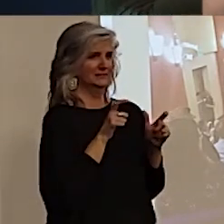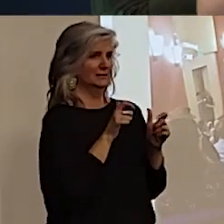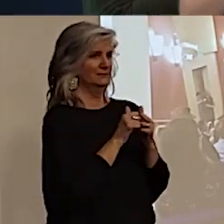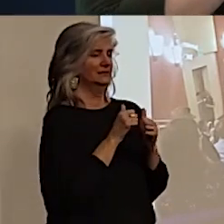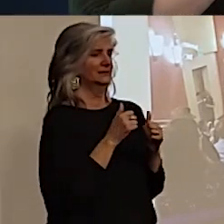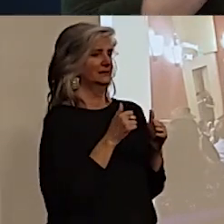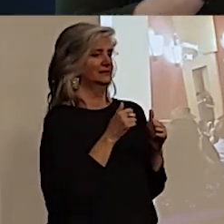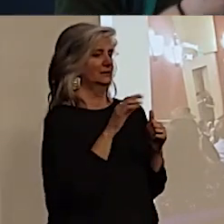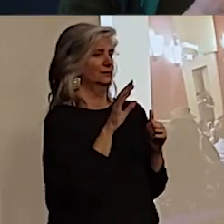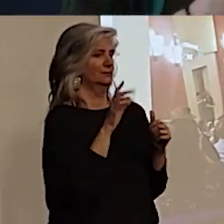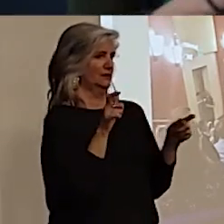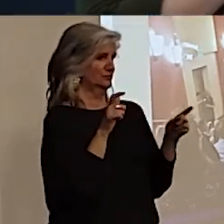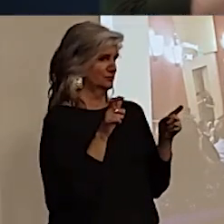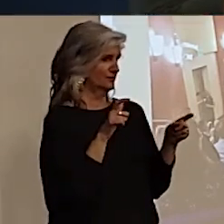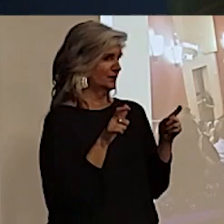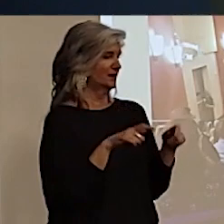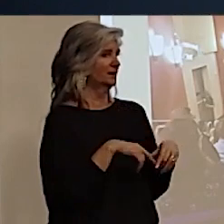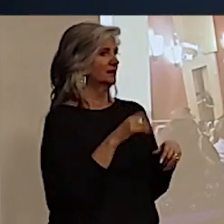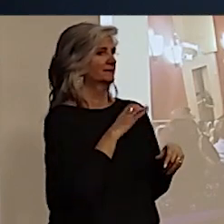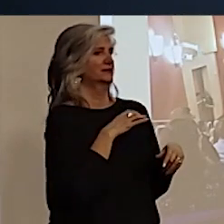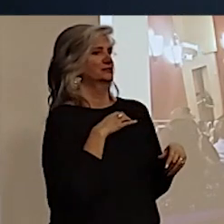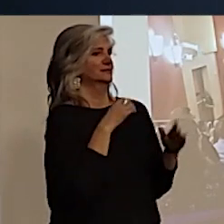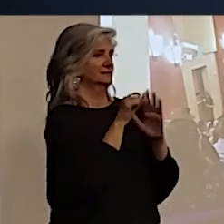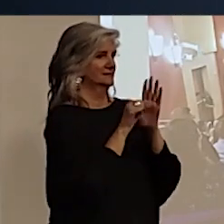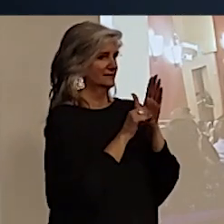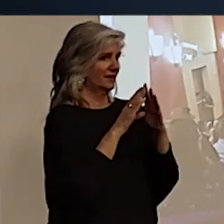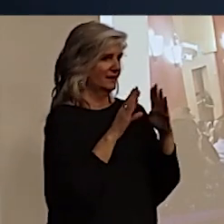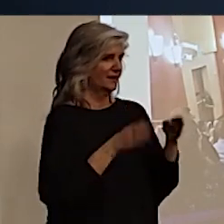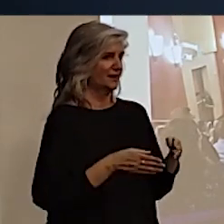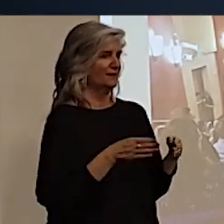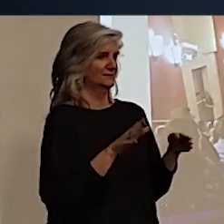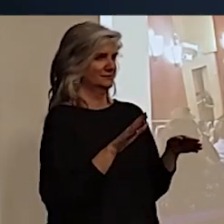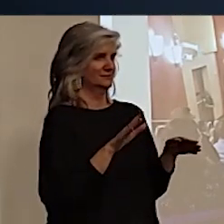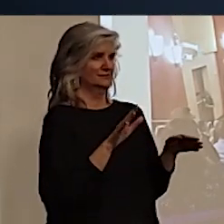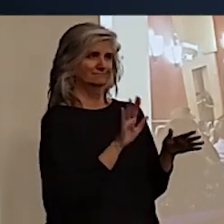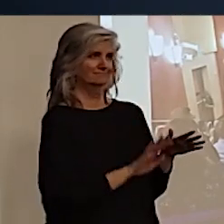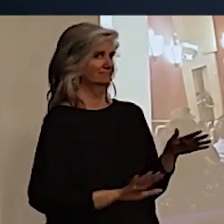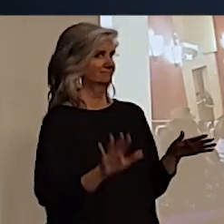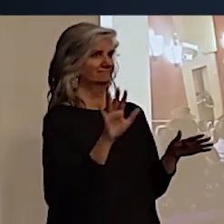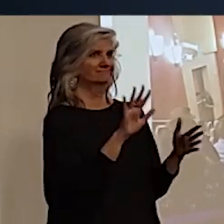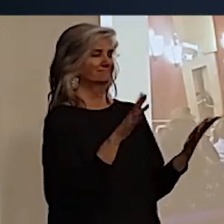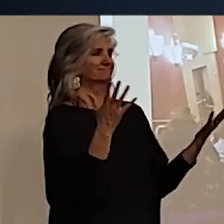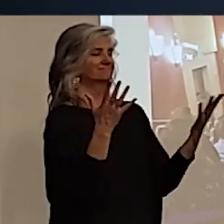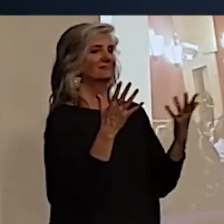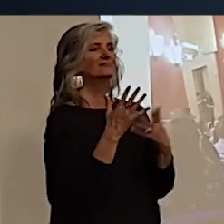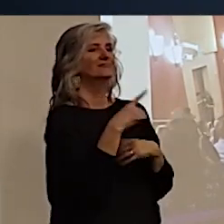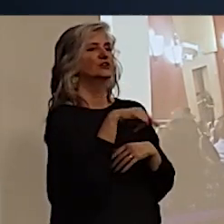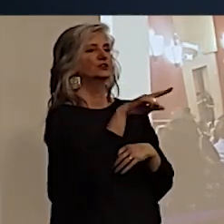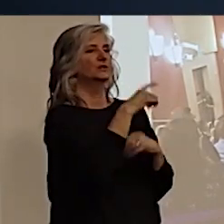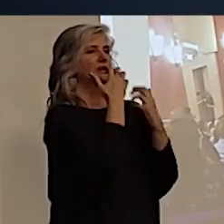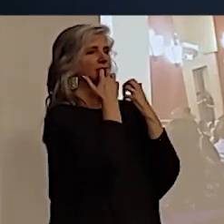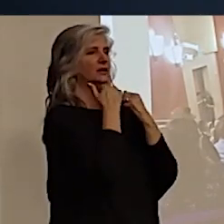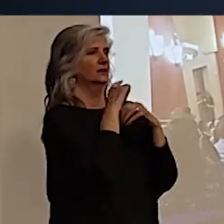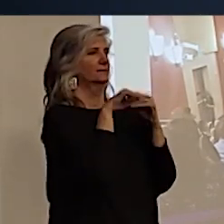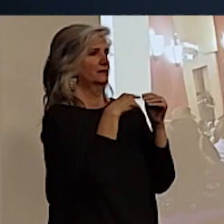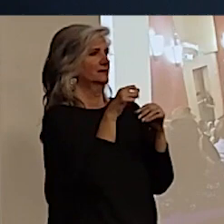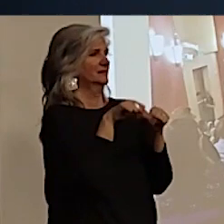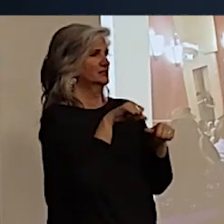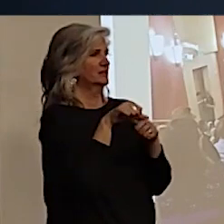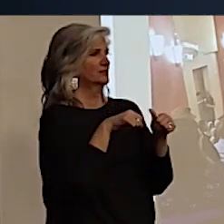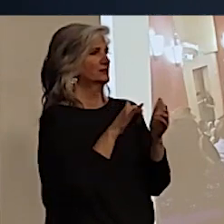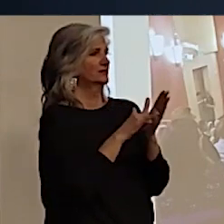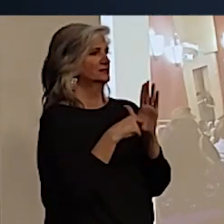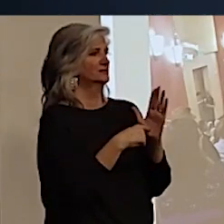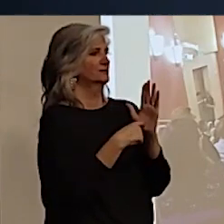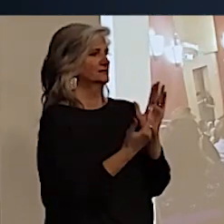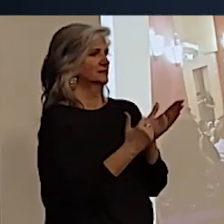the Regulatory Commission and at the State House and all across the board is that you all care about each other, and that comes through